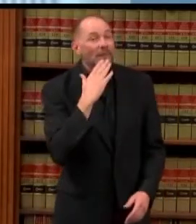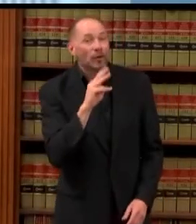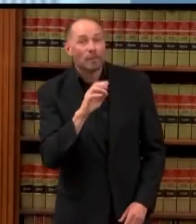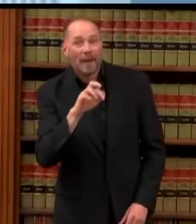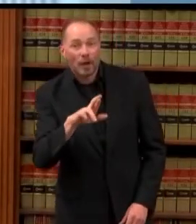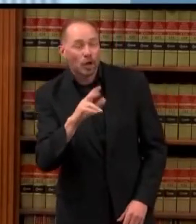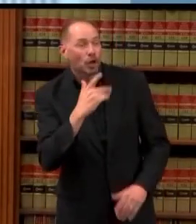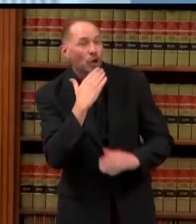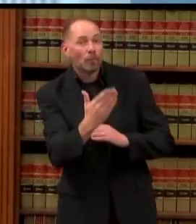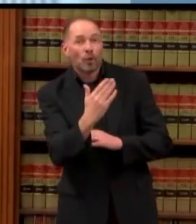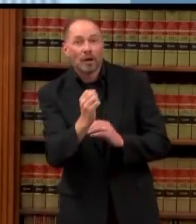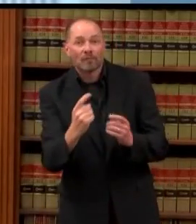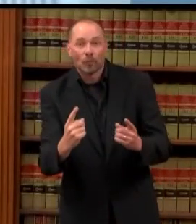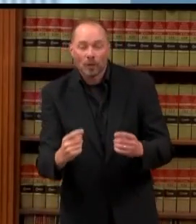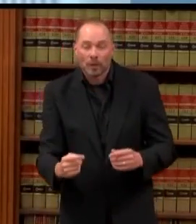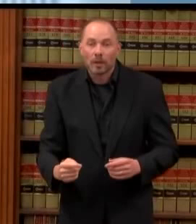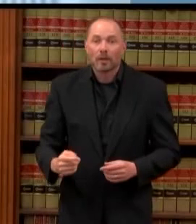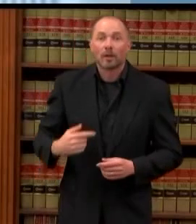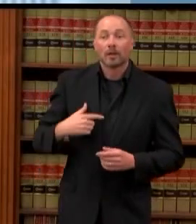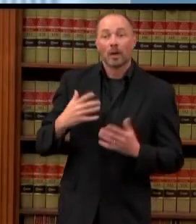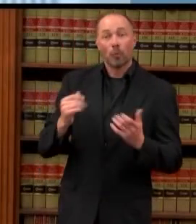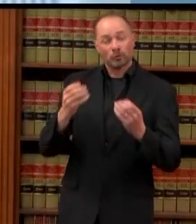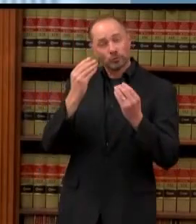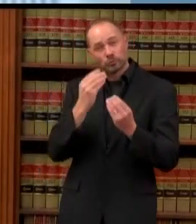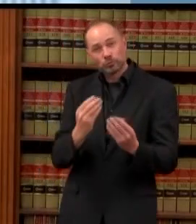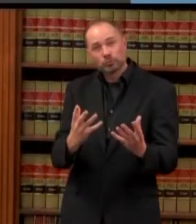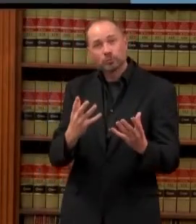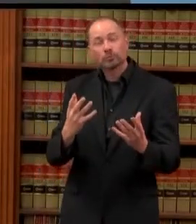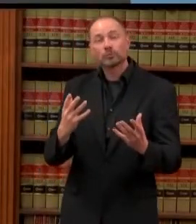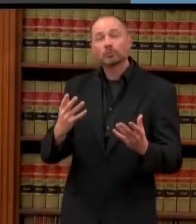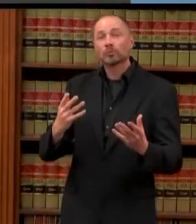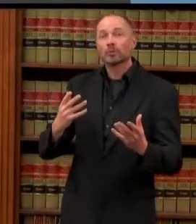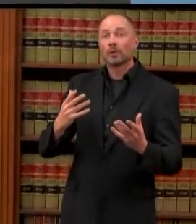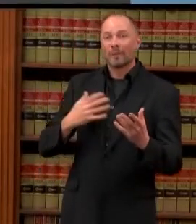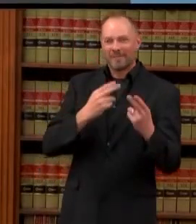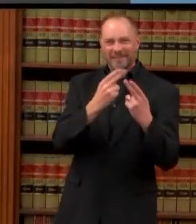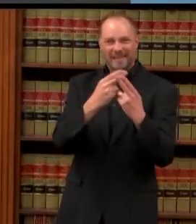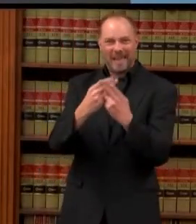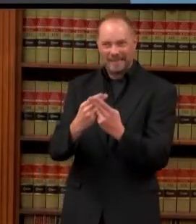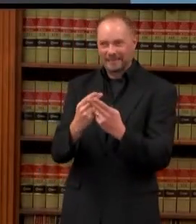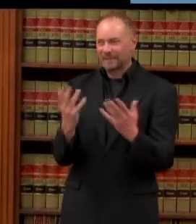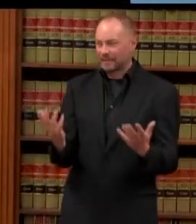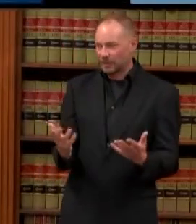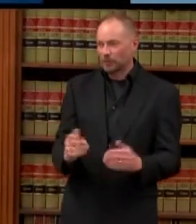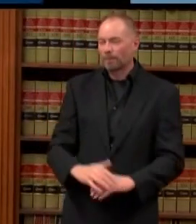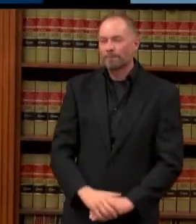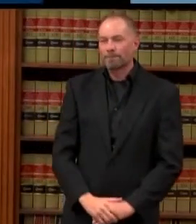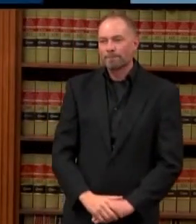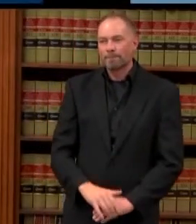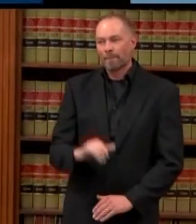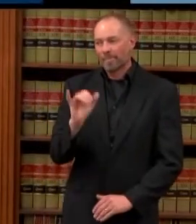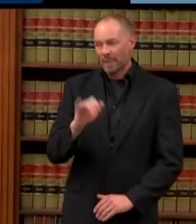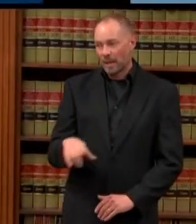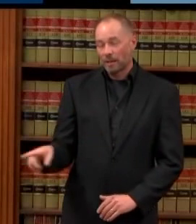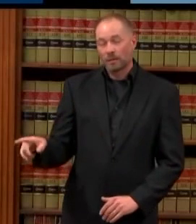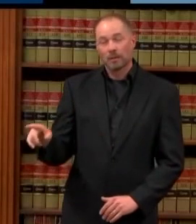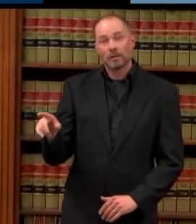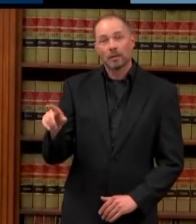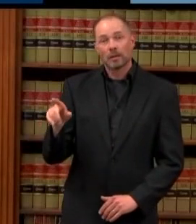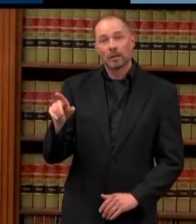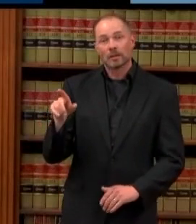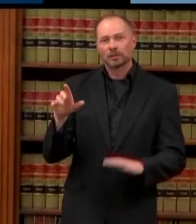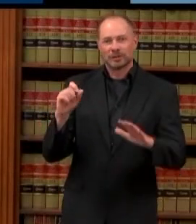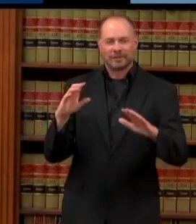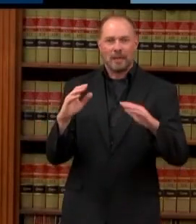everyone. I want to share a short slide deck here so that just to do some